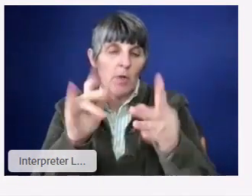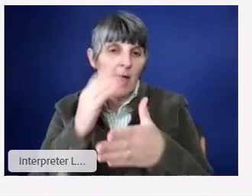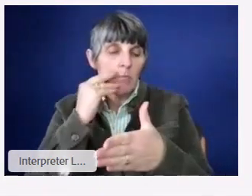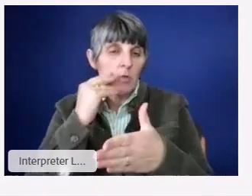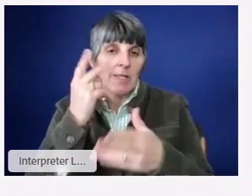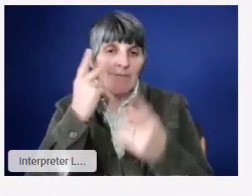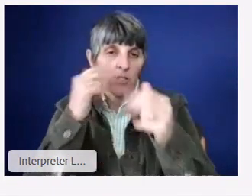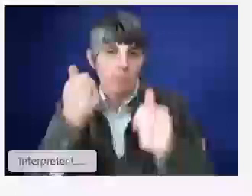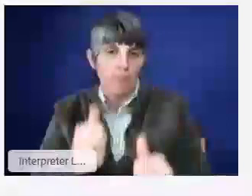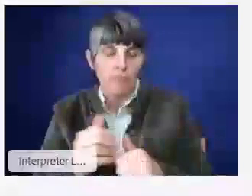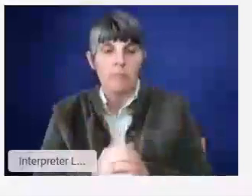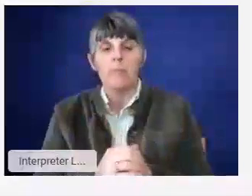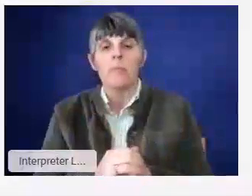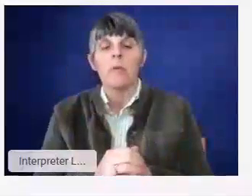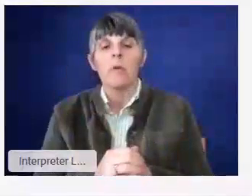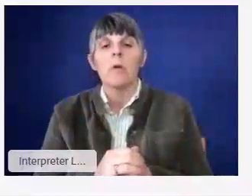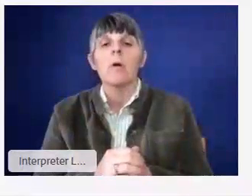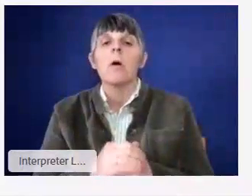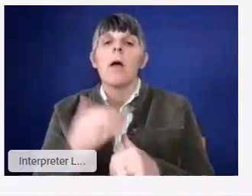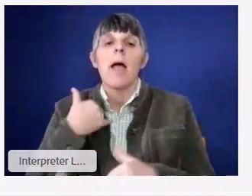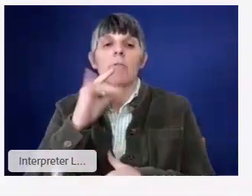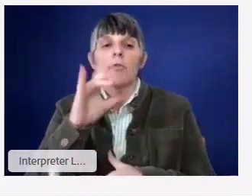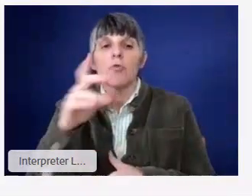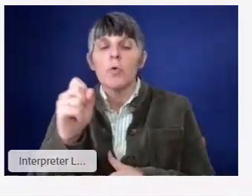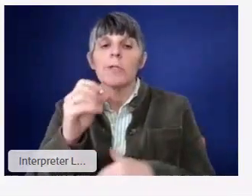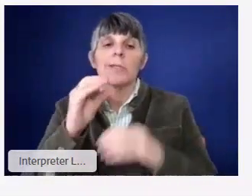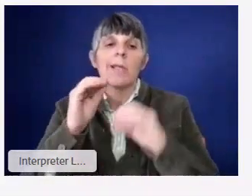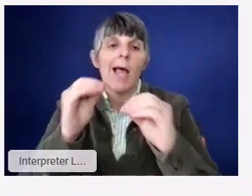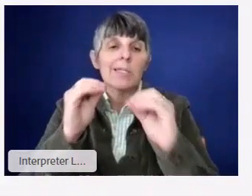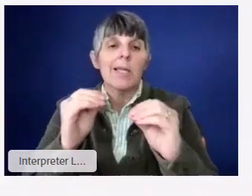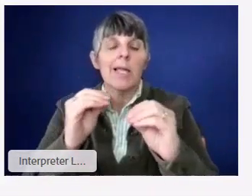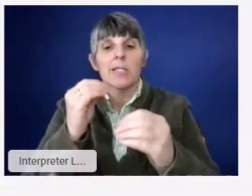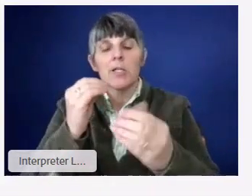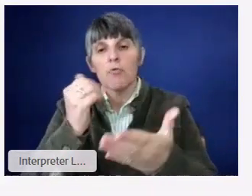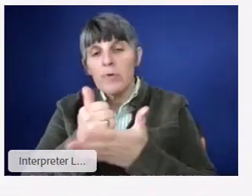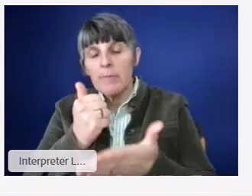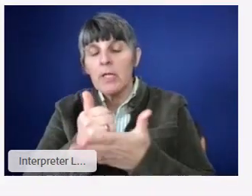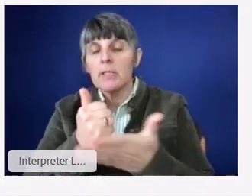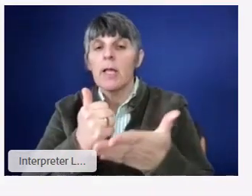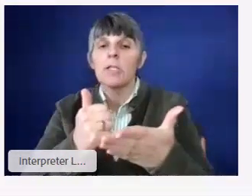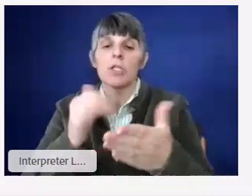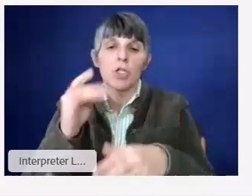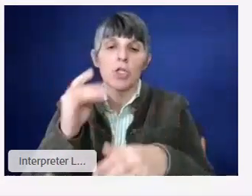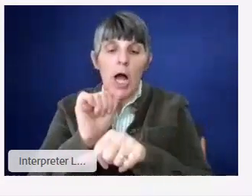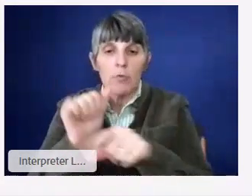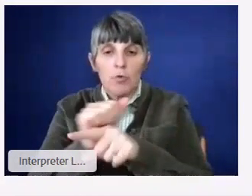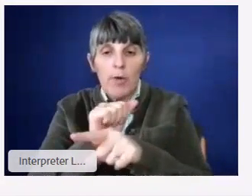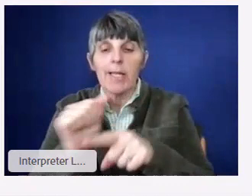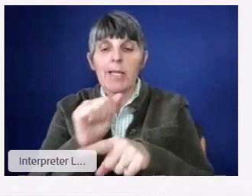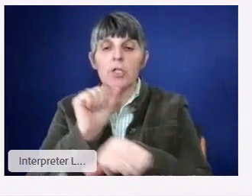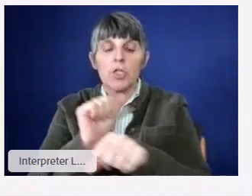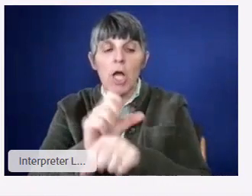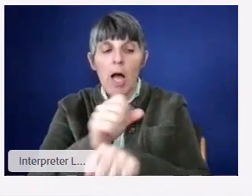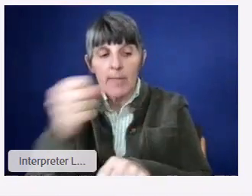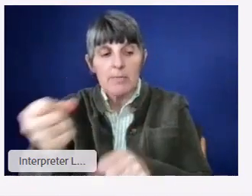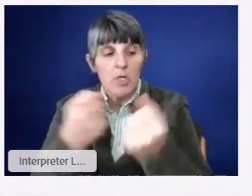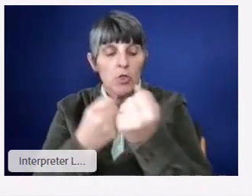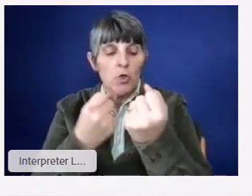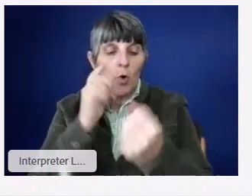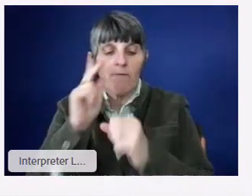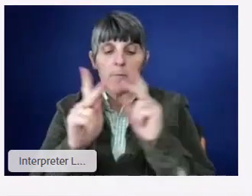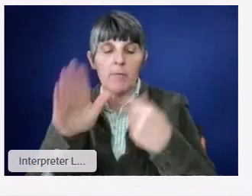loss. VIA provides tools, education, rehabilitation, job training, job placement, and support for people of all